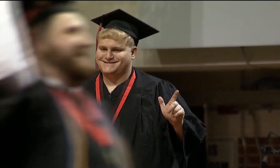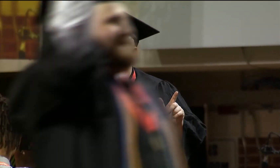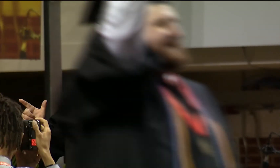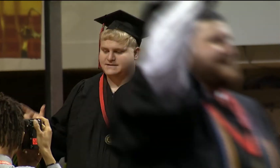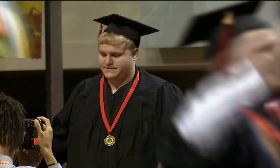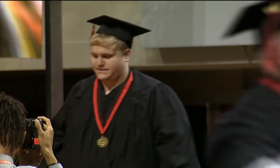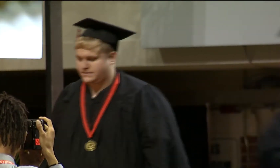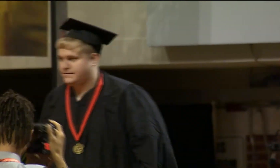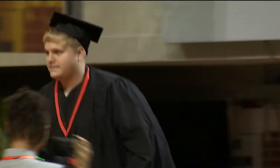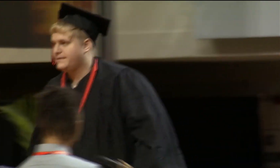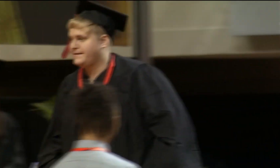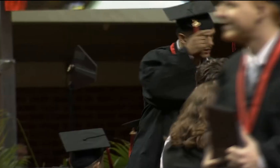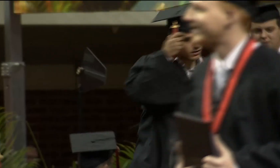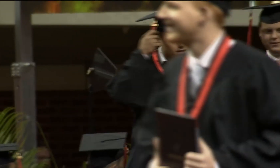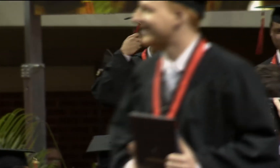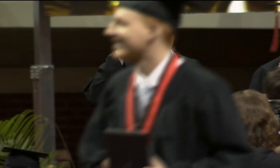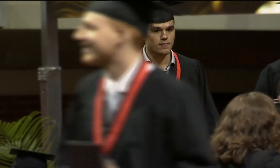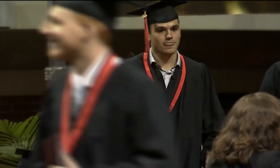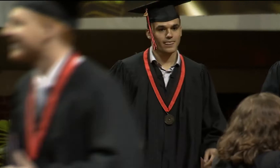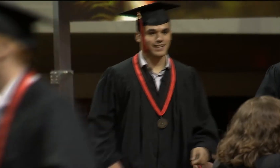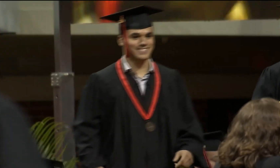Tanner Roberts.